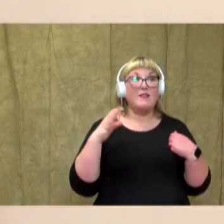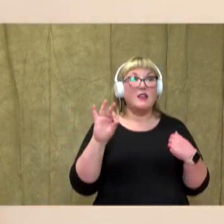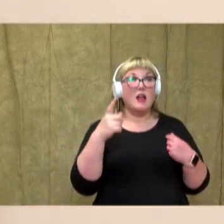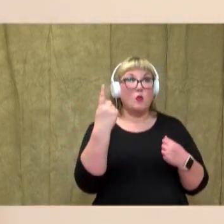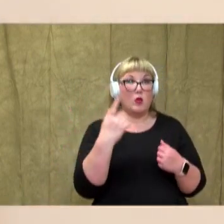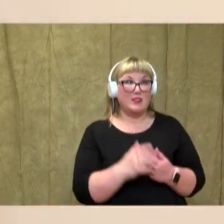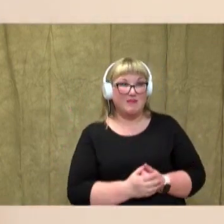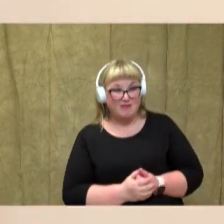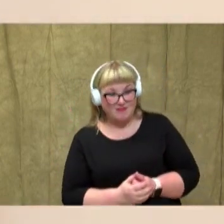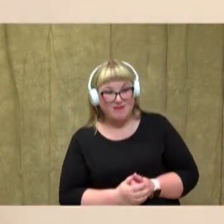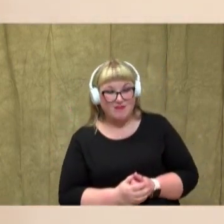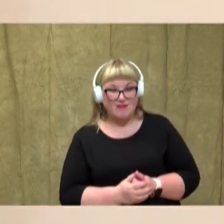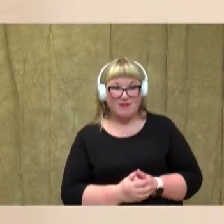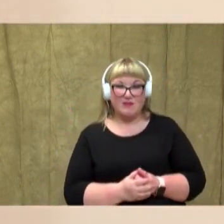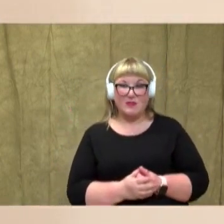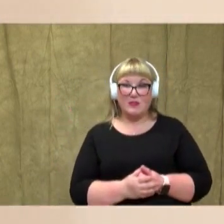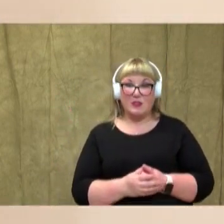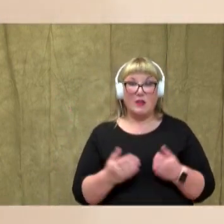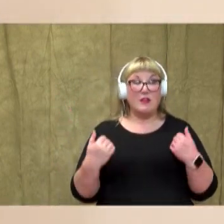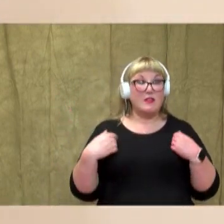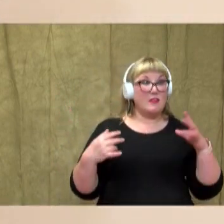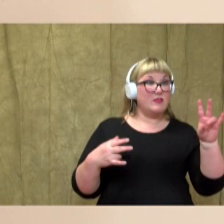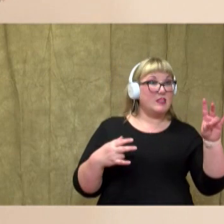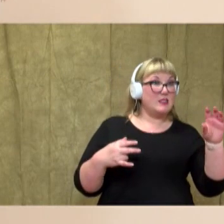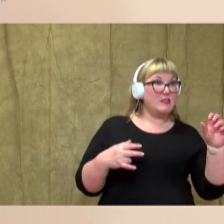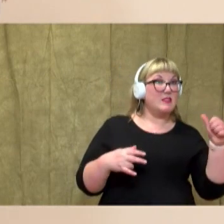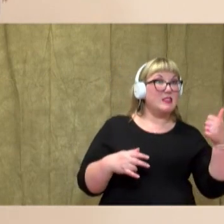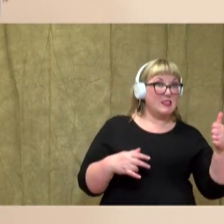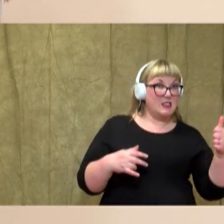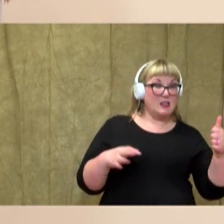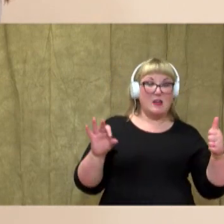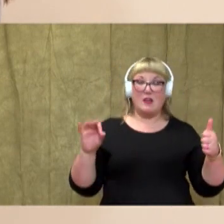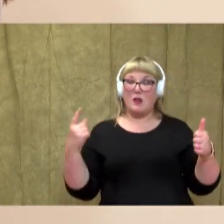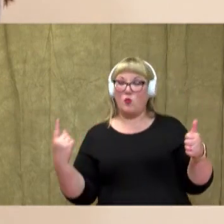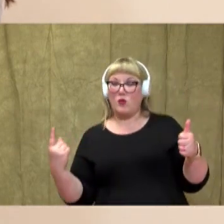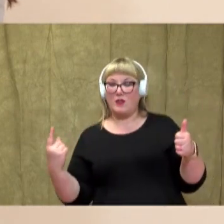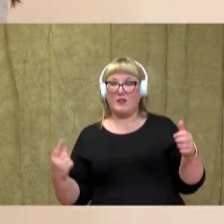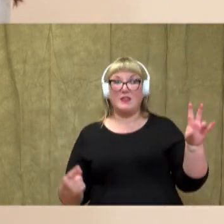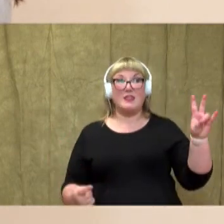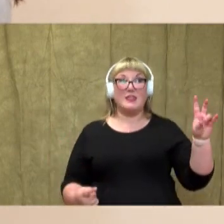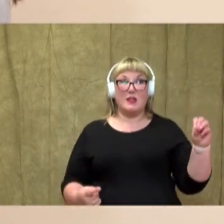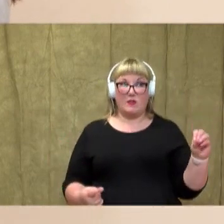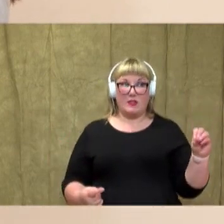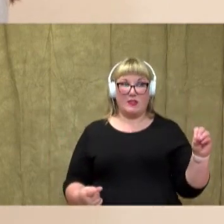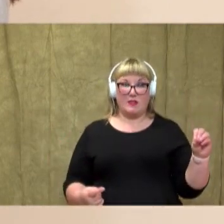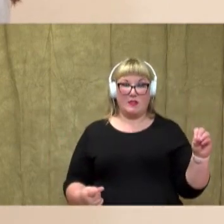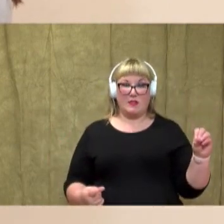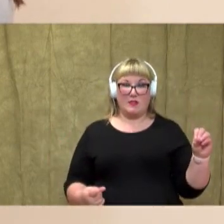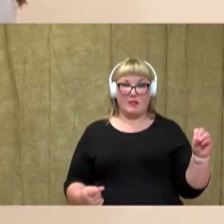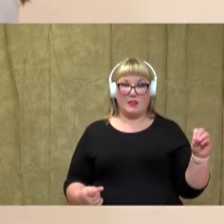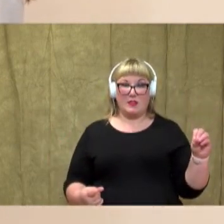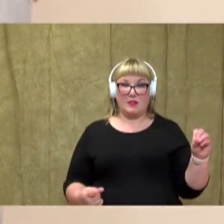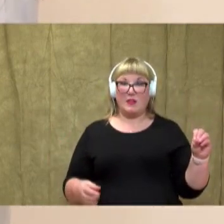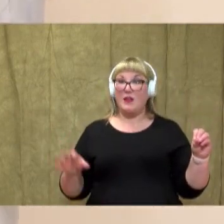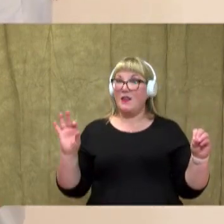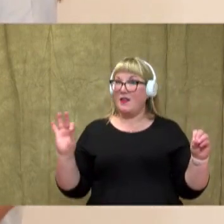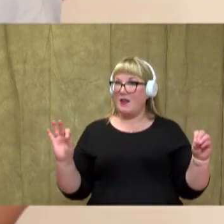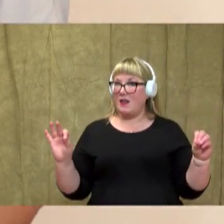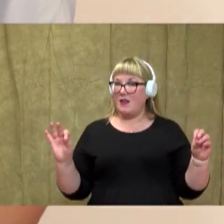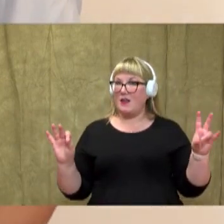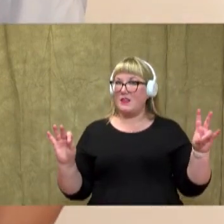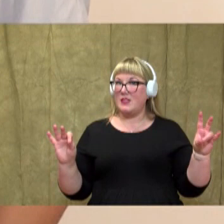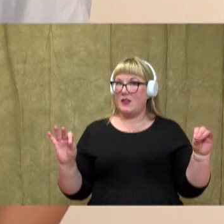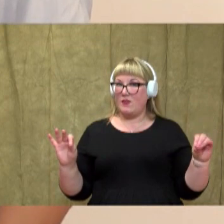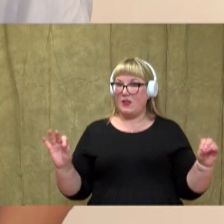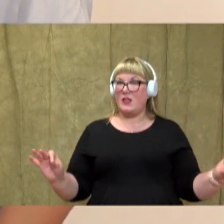ones. We had 7 tens and 9 ones. The 7 tens gave us 70. The 9